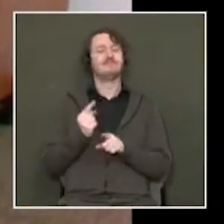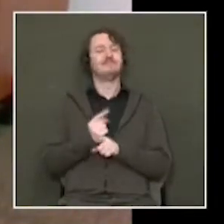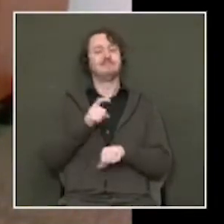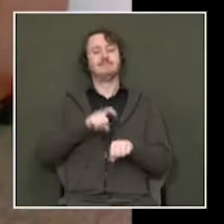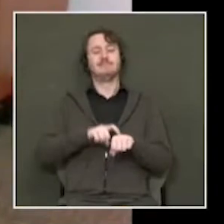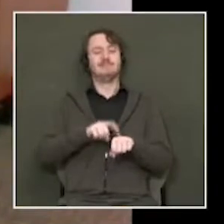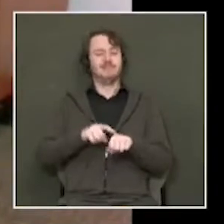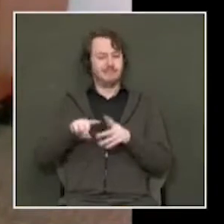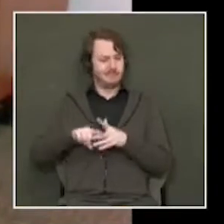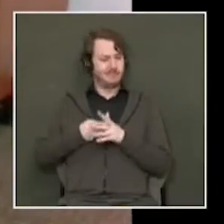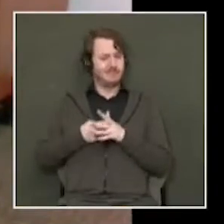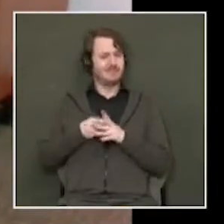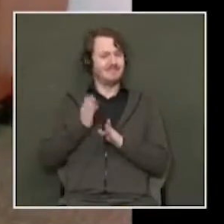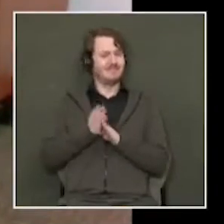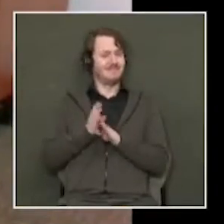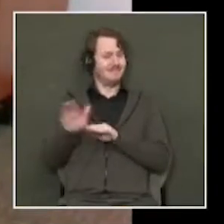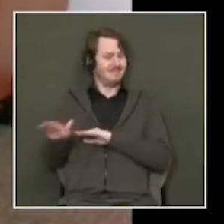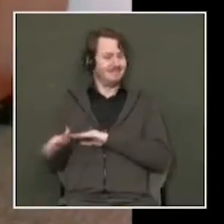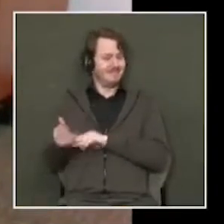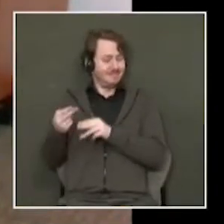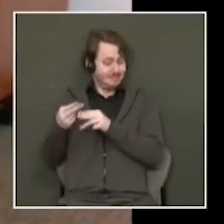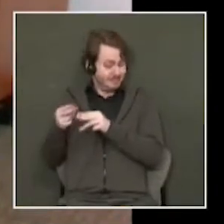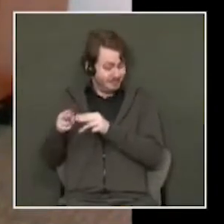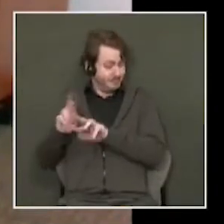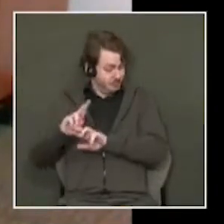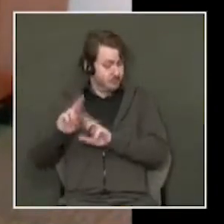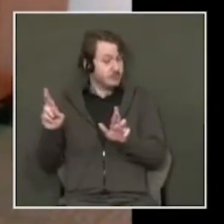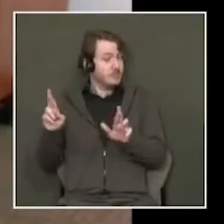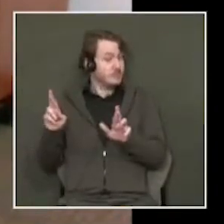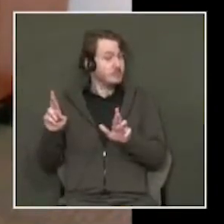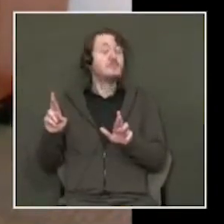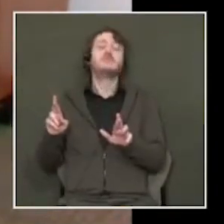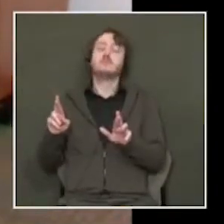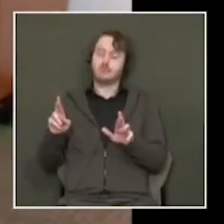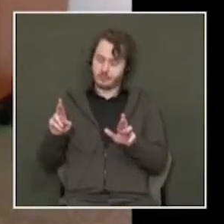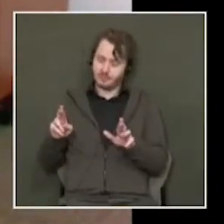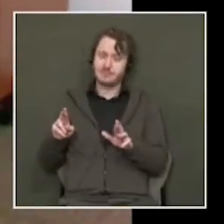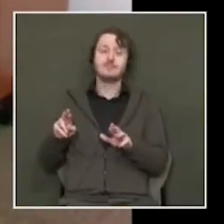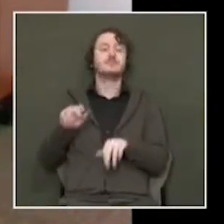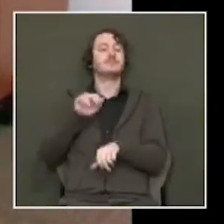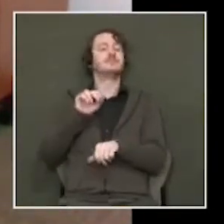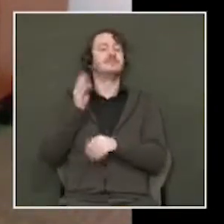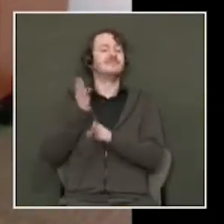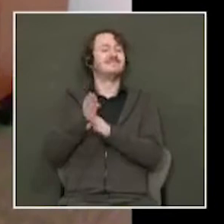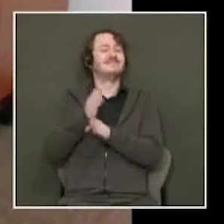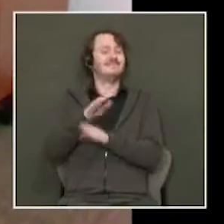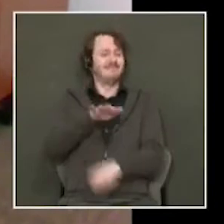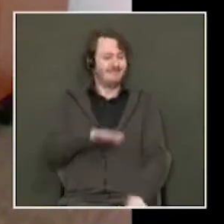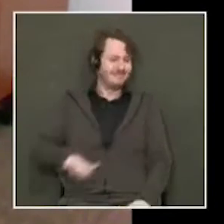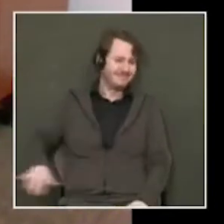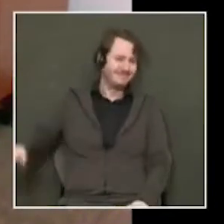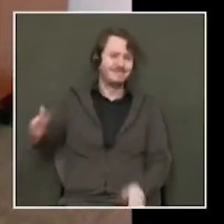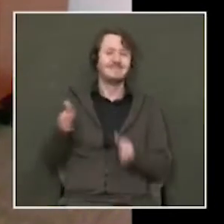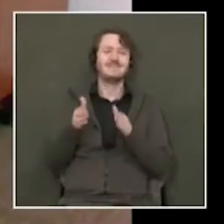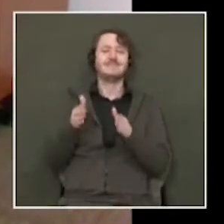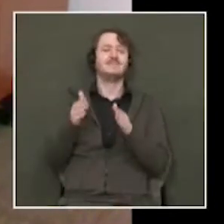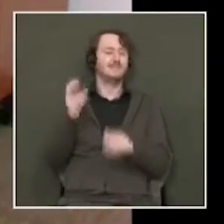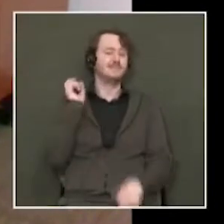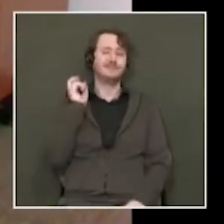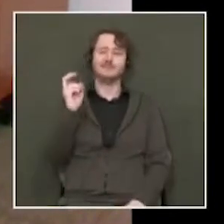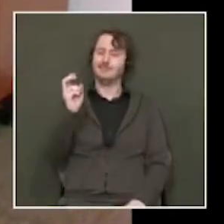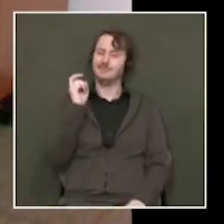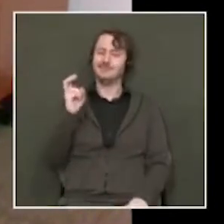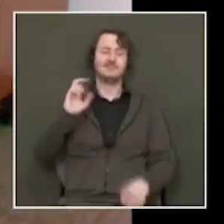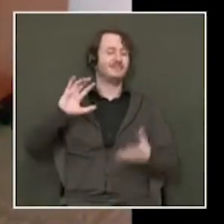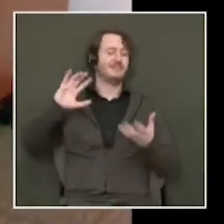buses periodically through the night to make sure they were all ready. So all our service is on the street. Very few disruptions, as you heard, very